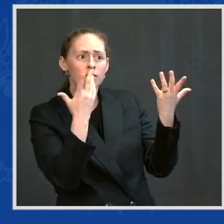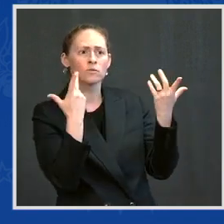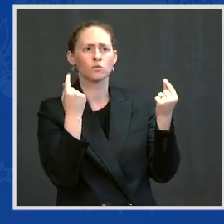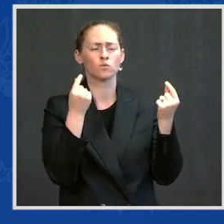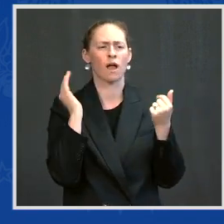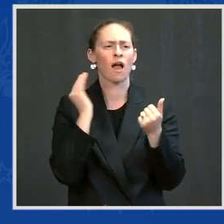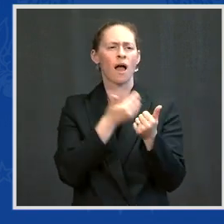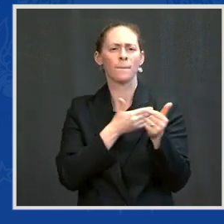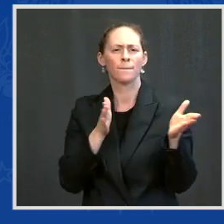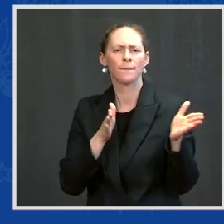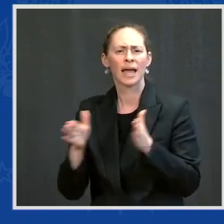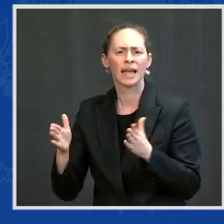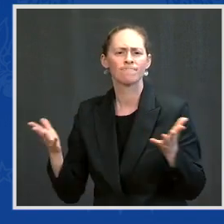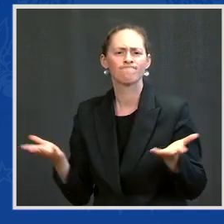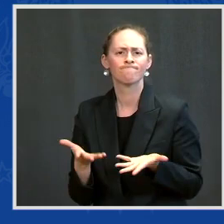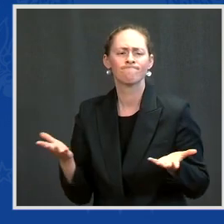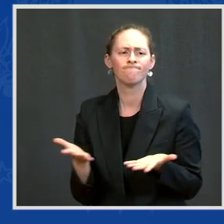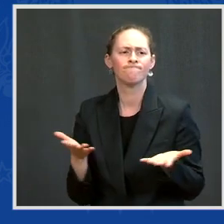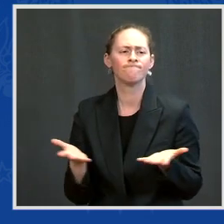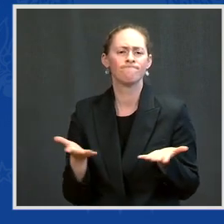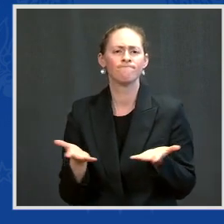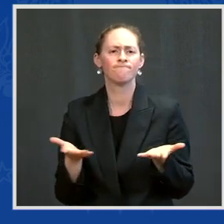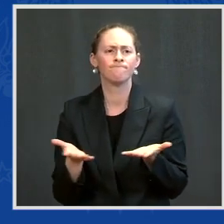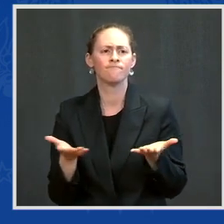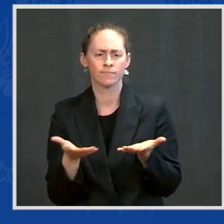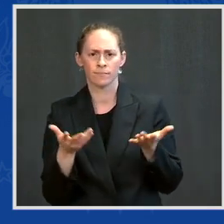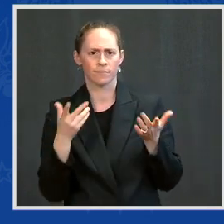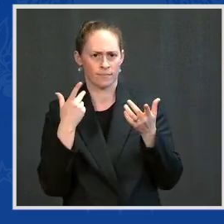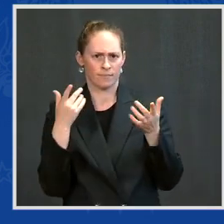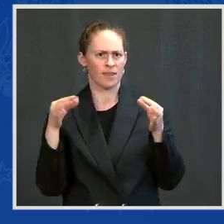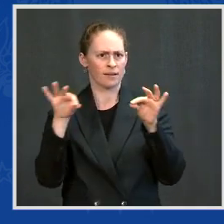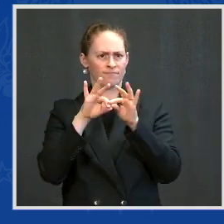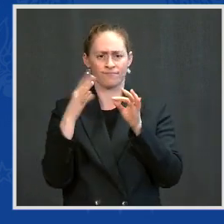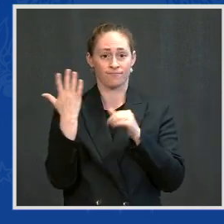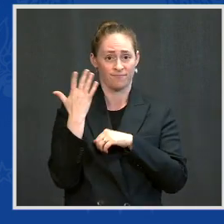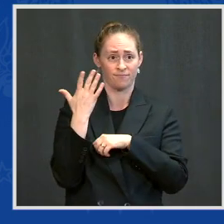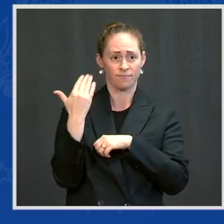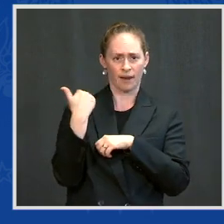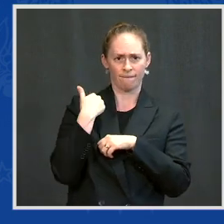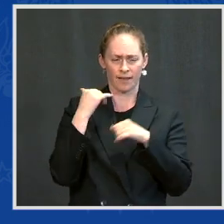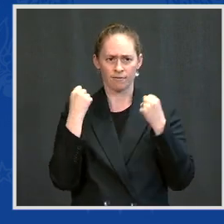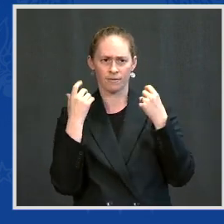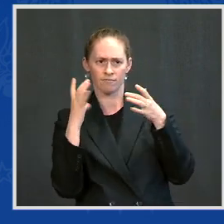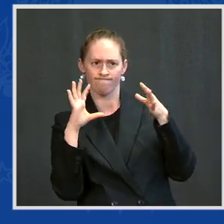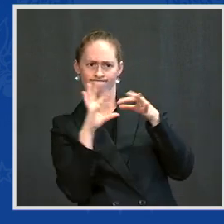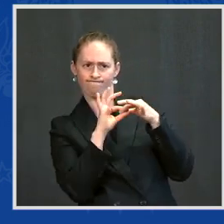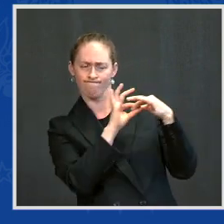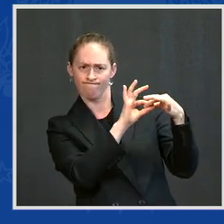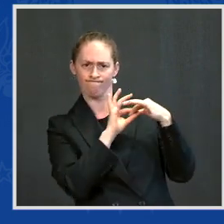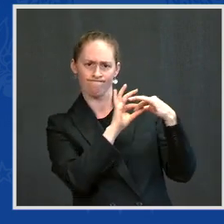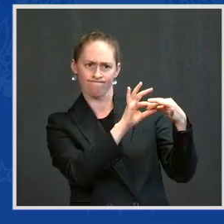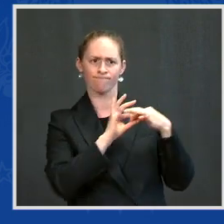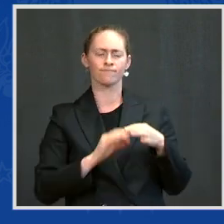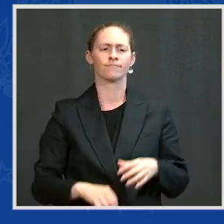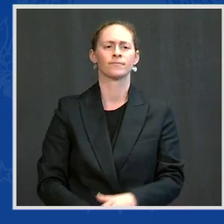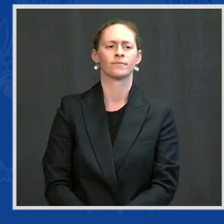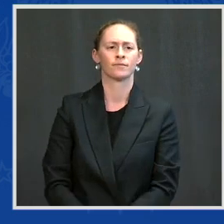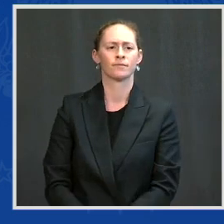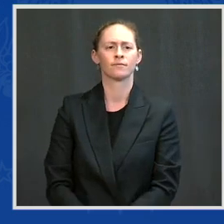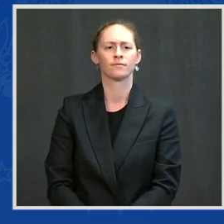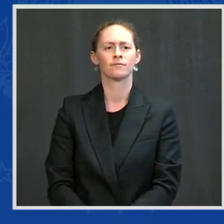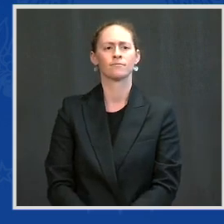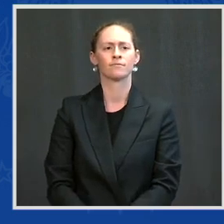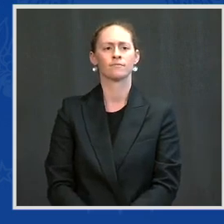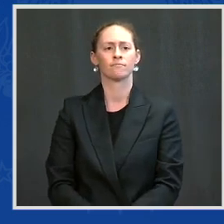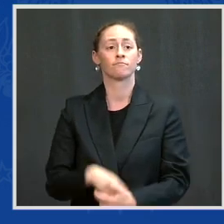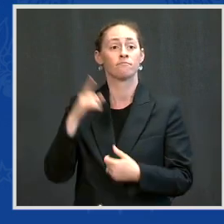robust ROK-US alliance, an important announcement was made. President Biden pledged to supply vaccines to